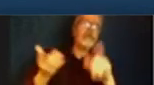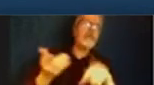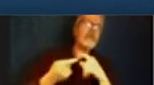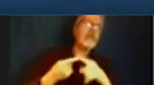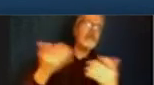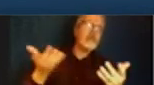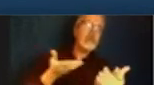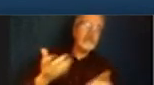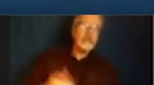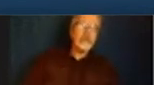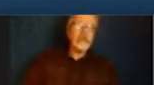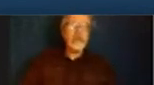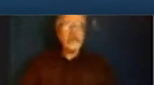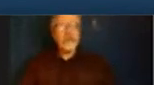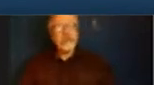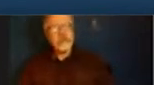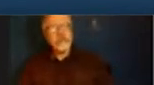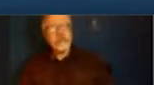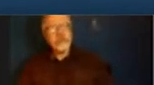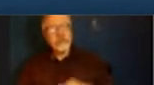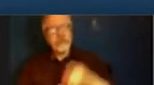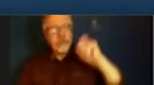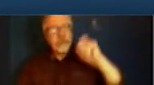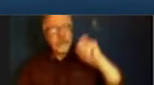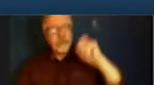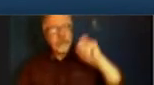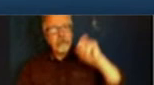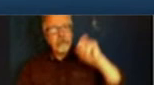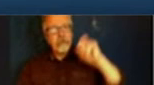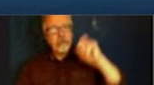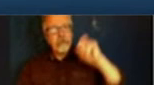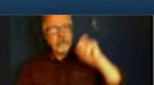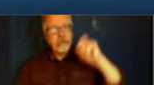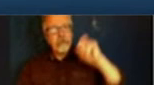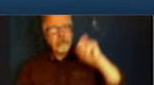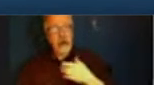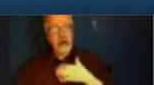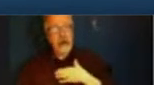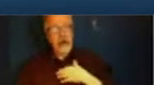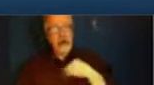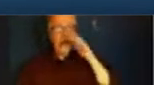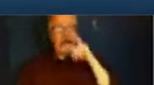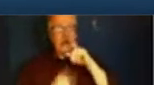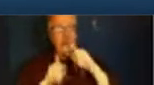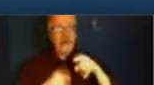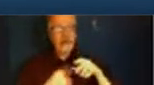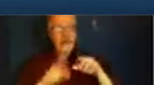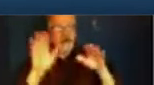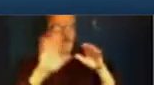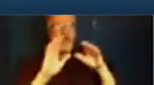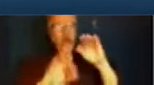Well, I'll give you my opinion. The Lacey's probably more important. Look, our hospitalizations are going to go up